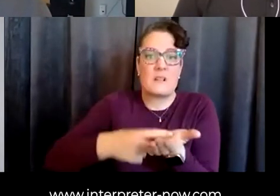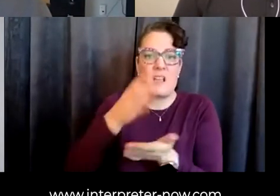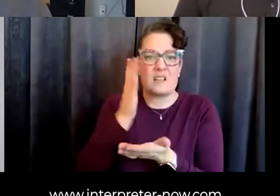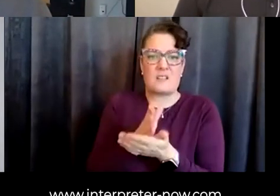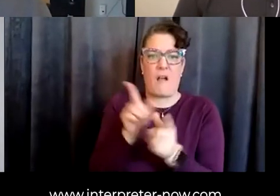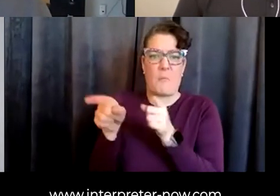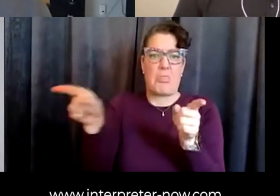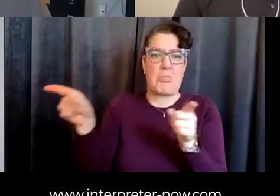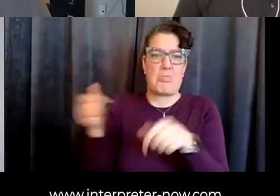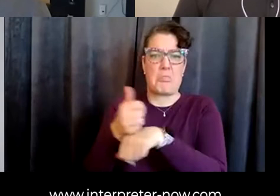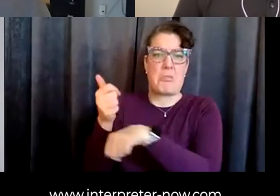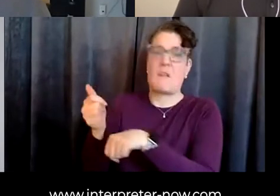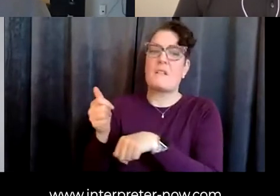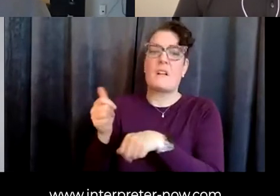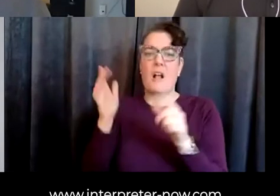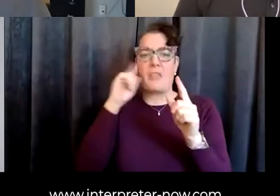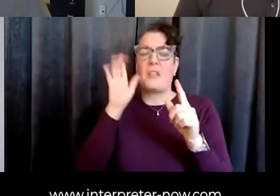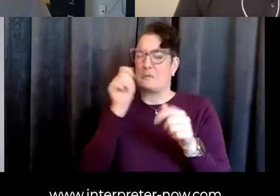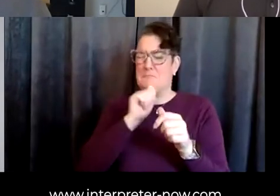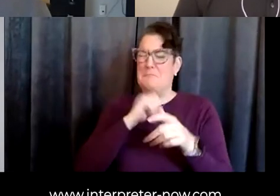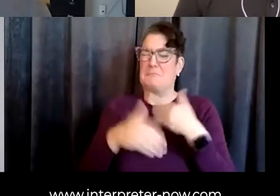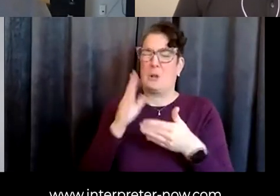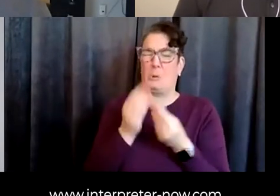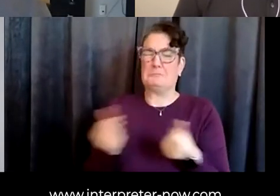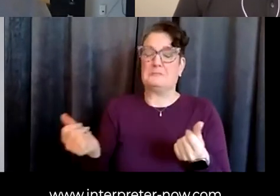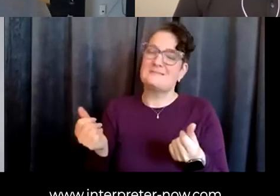and to stop acting as though it would go away on its own.